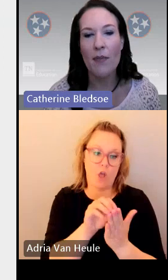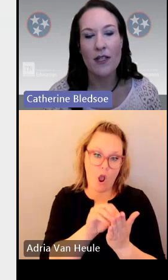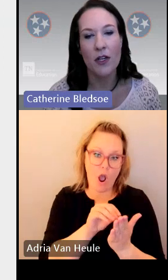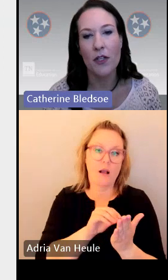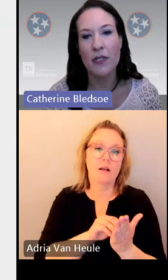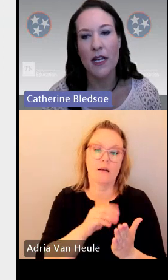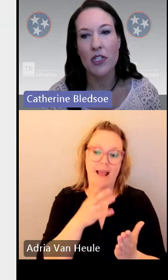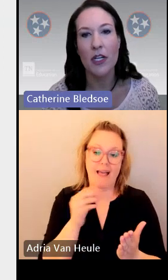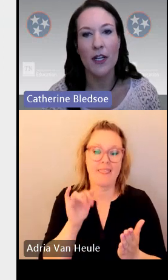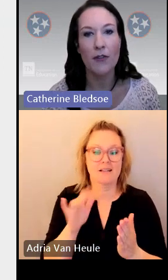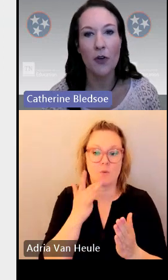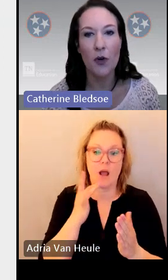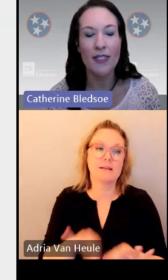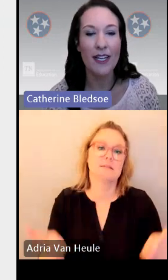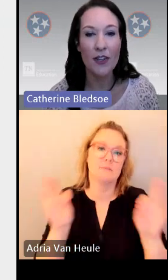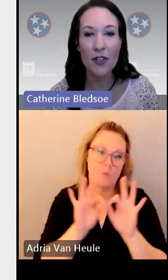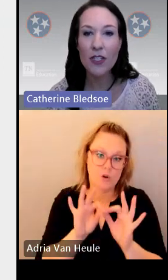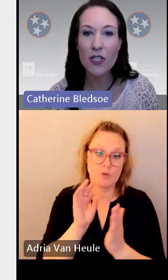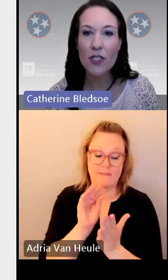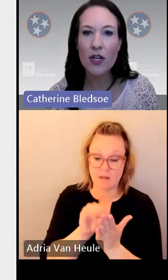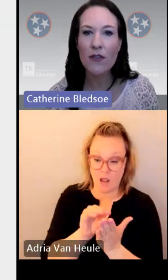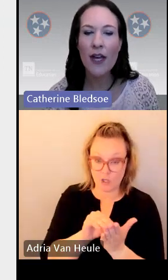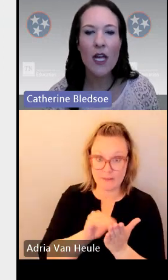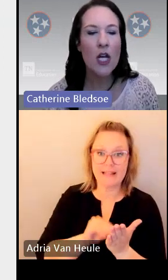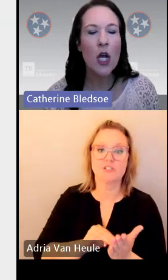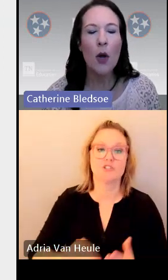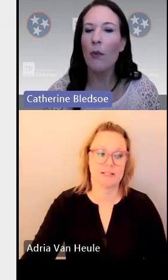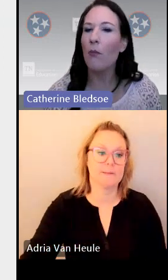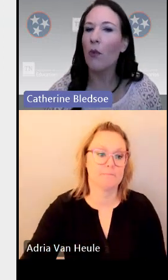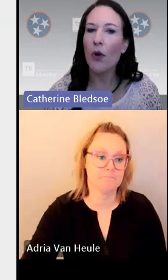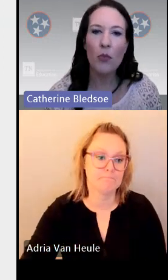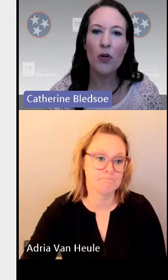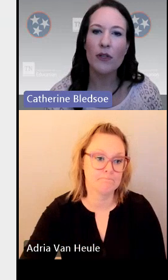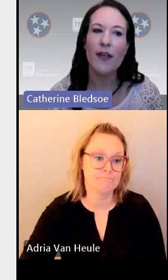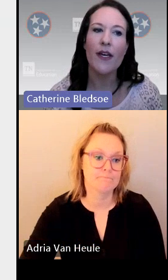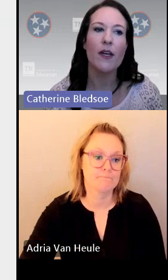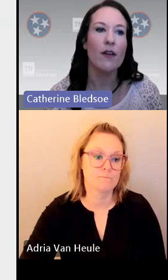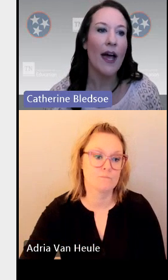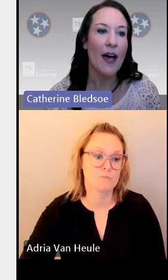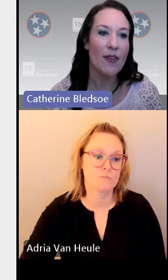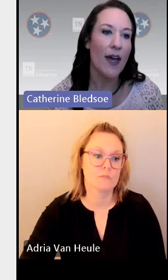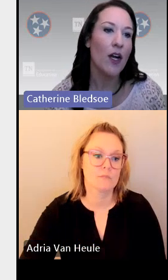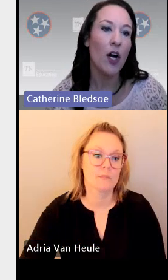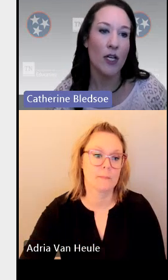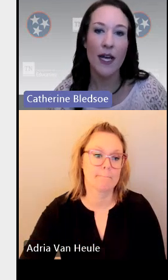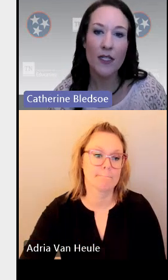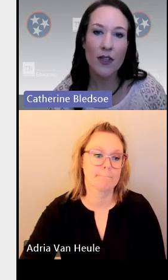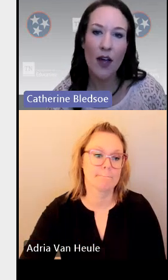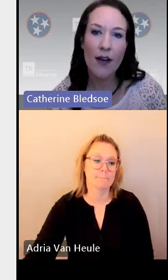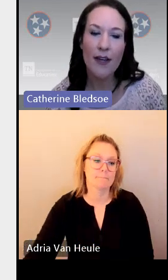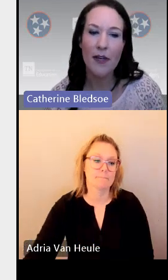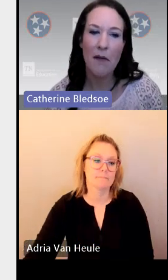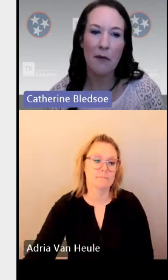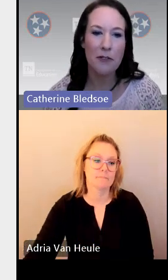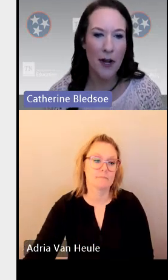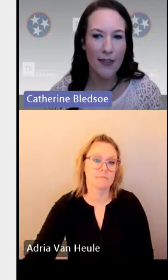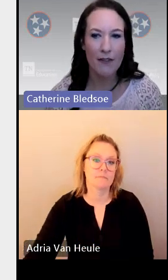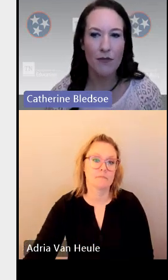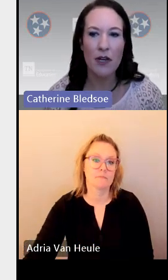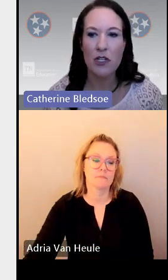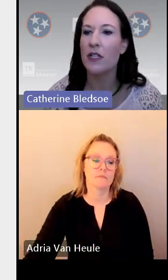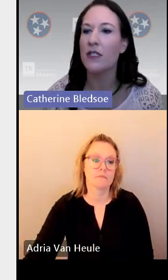have that documentation, of course, entered into the survey, but more importantly, like having that contact log and being